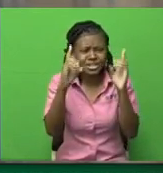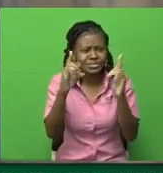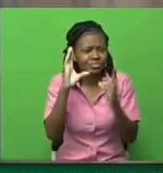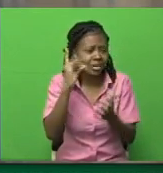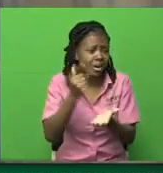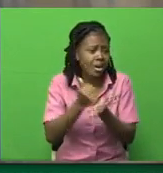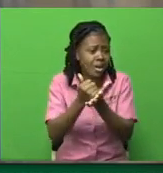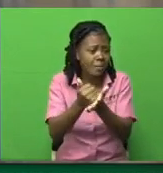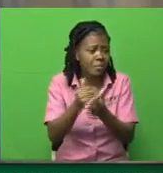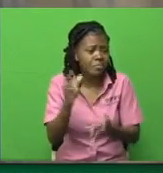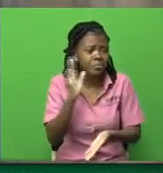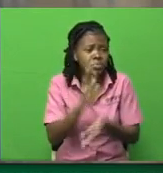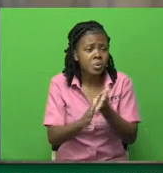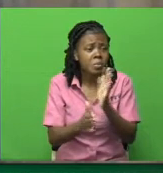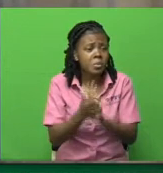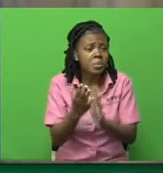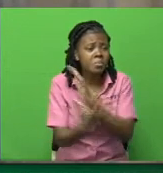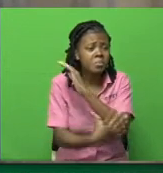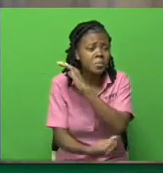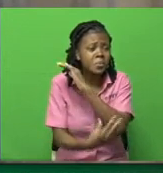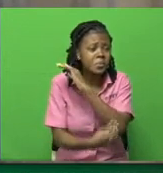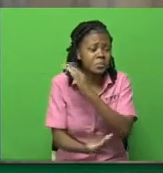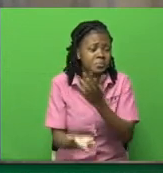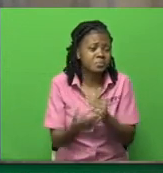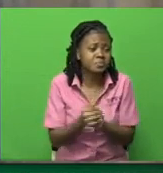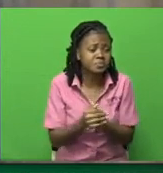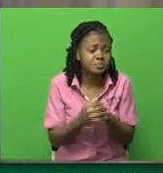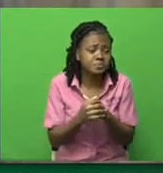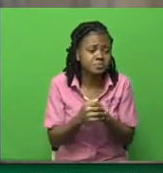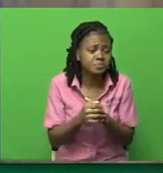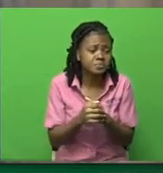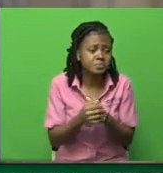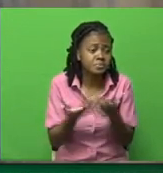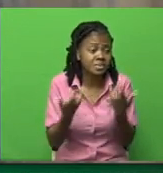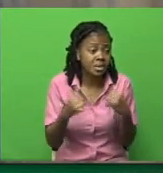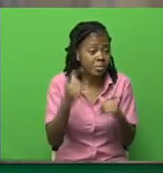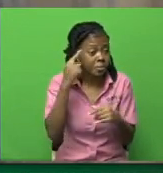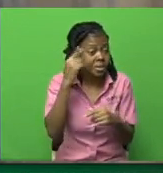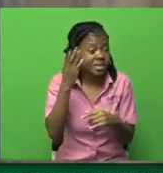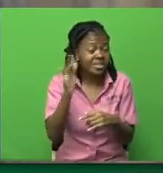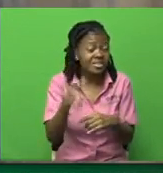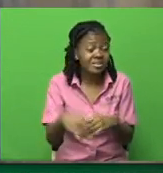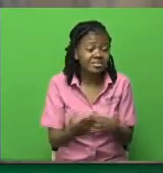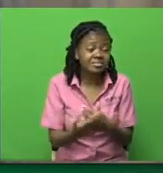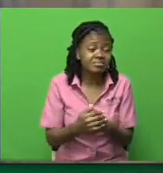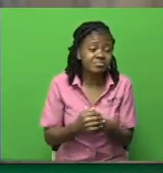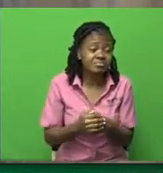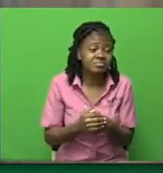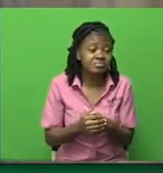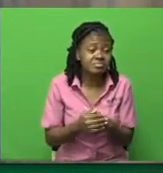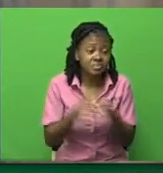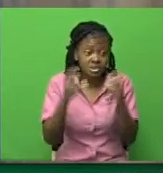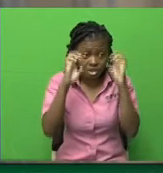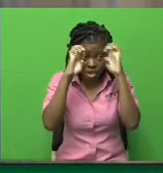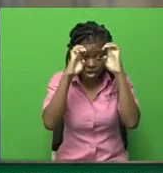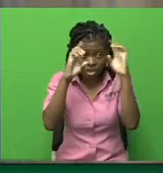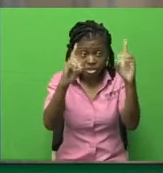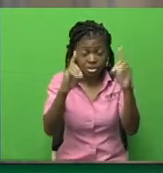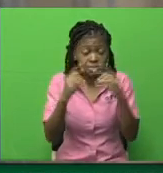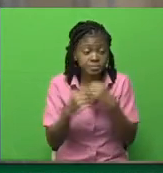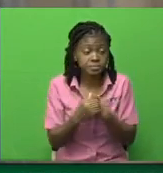poverty we still believe that education is the only